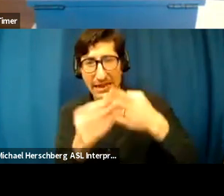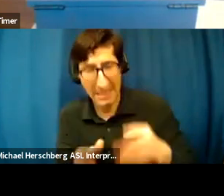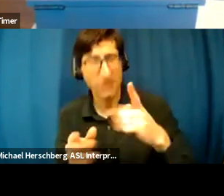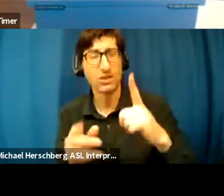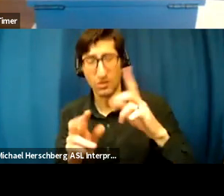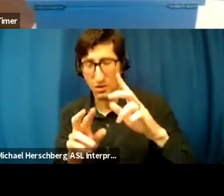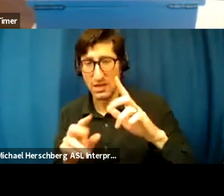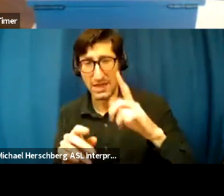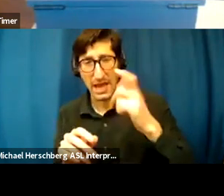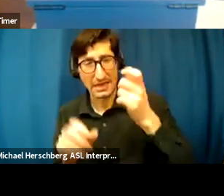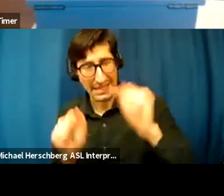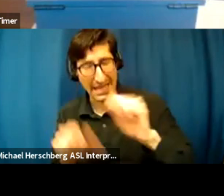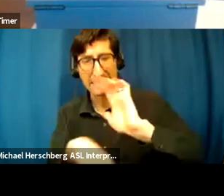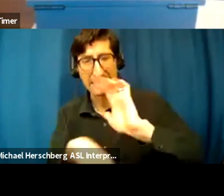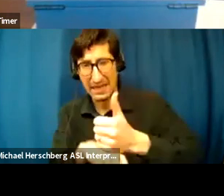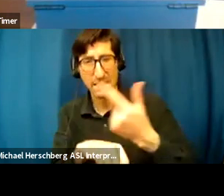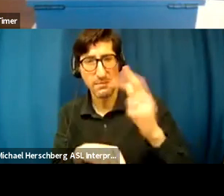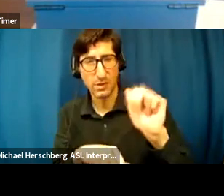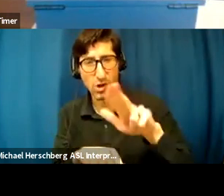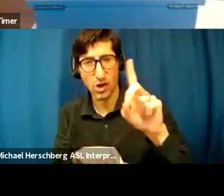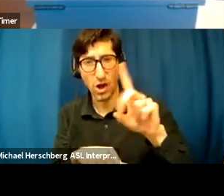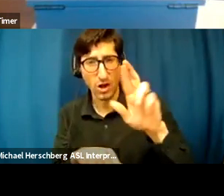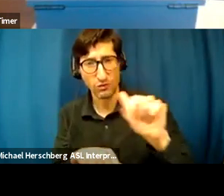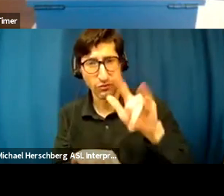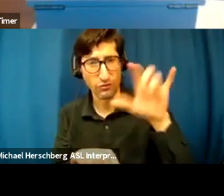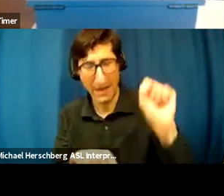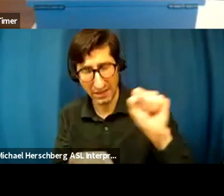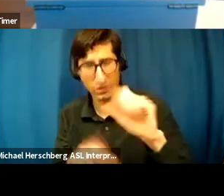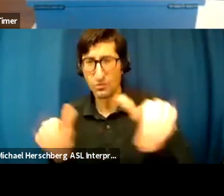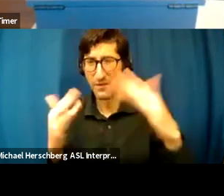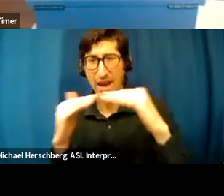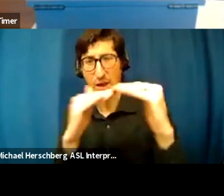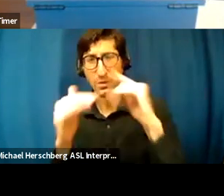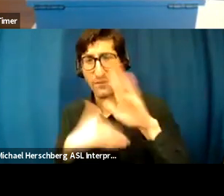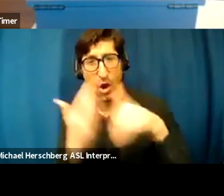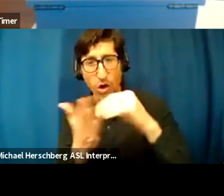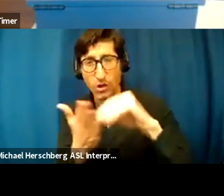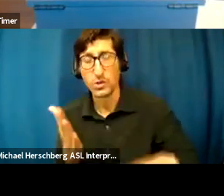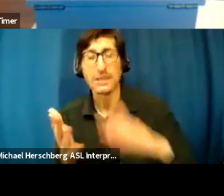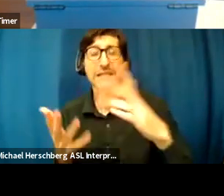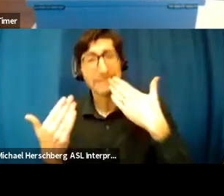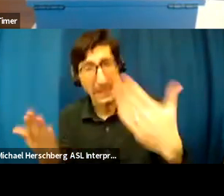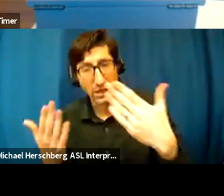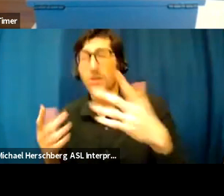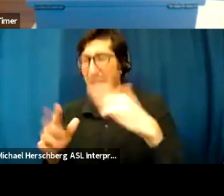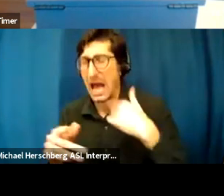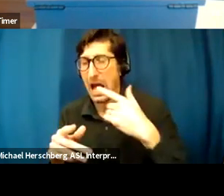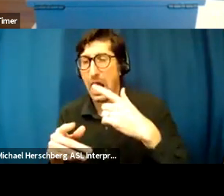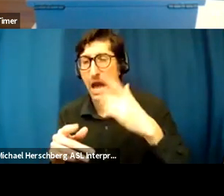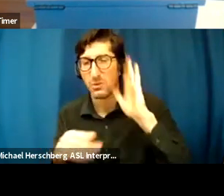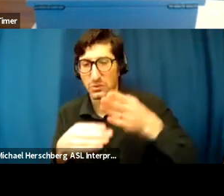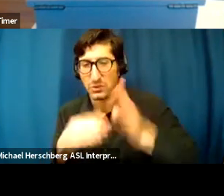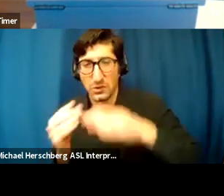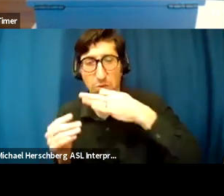culturally responsive guardrails to improve academic outcomes and excellence for all students. In closing, thank you. As